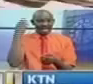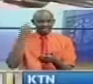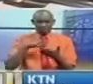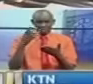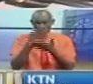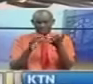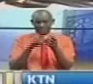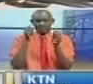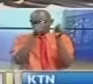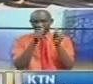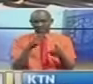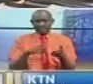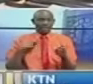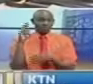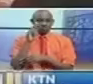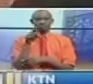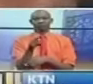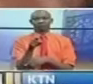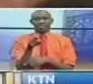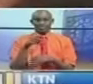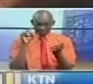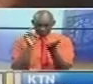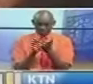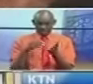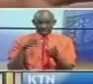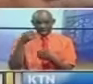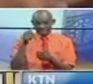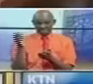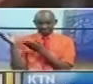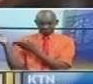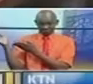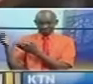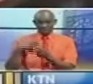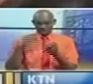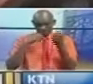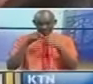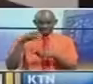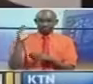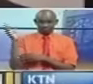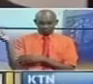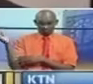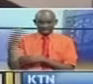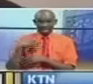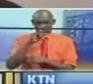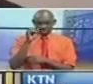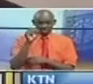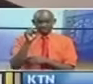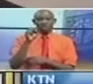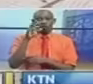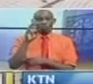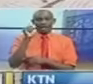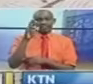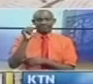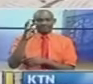Gazette notice by President Uhuru Kenyatta, removing Ahmed Nasir Abdullahi, Professor Christine Mango, Justice Mohamed